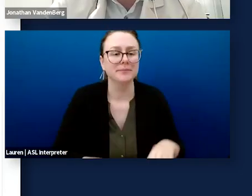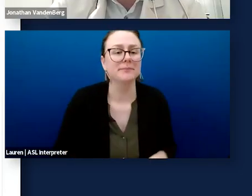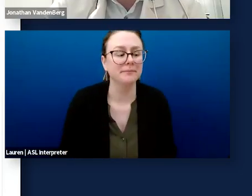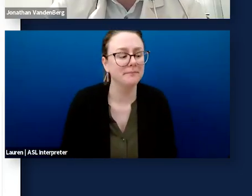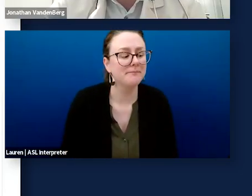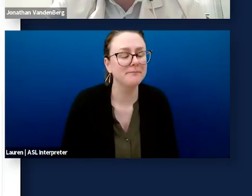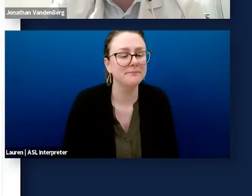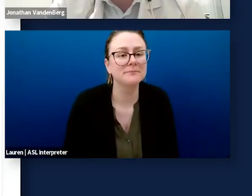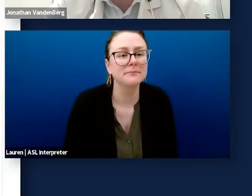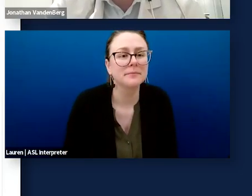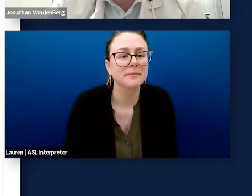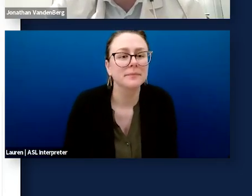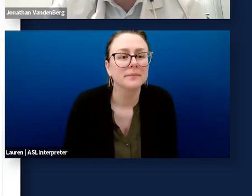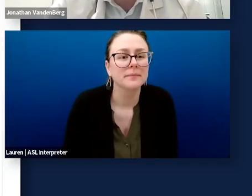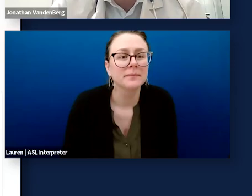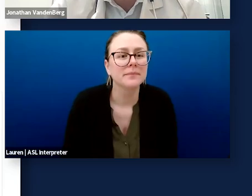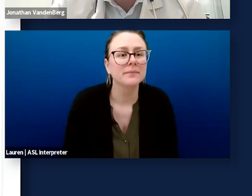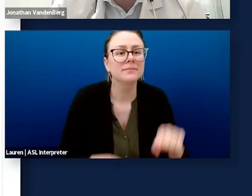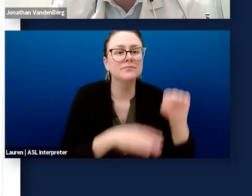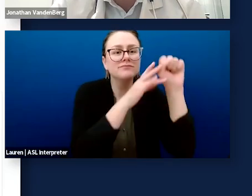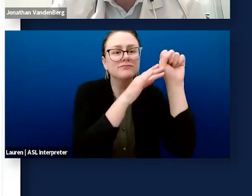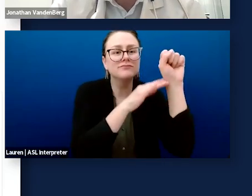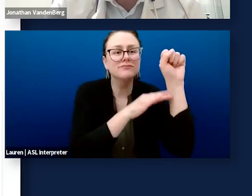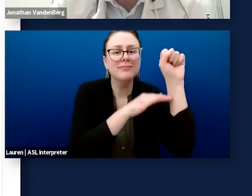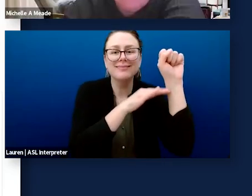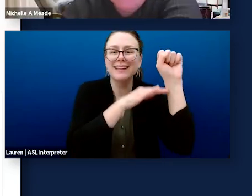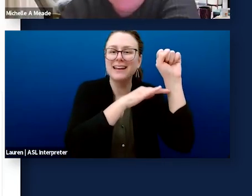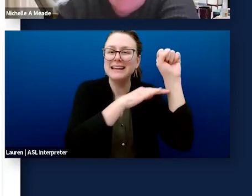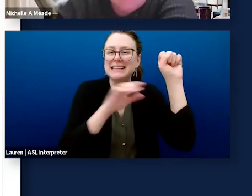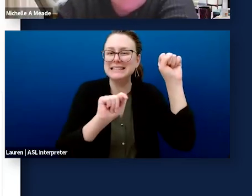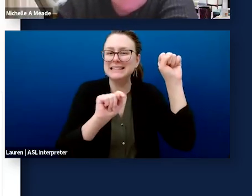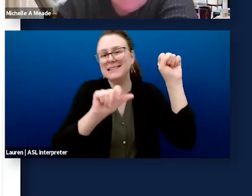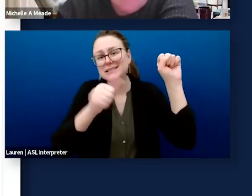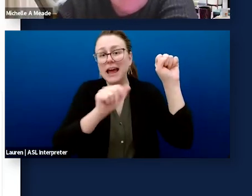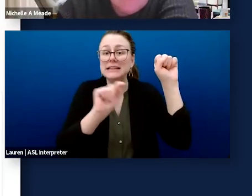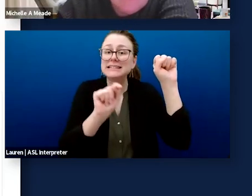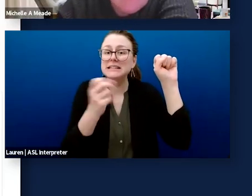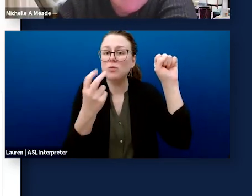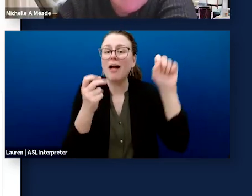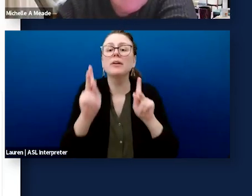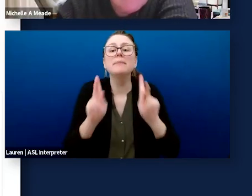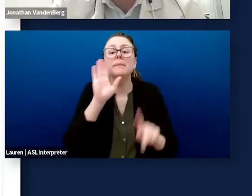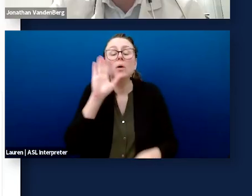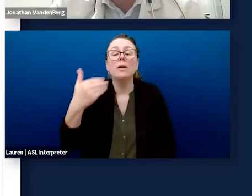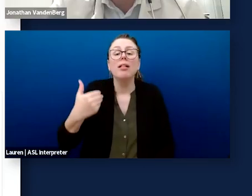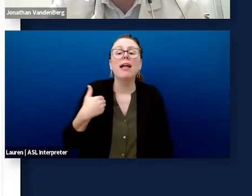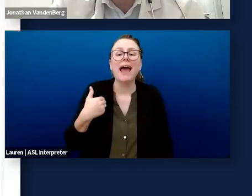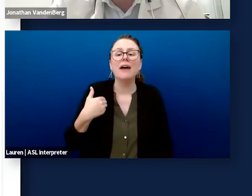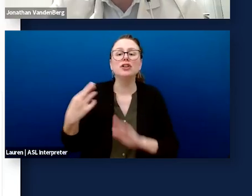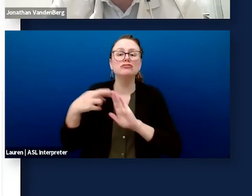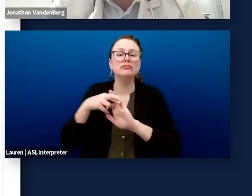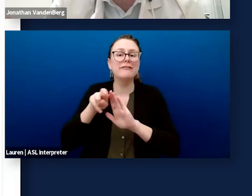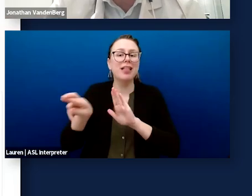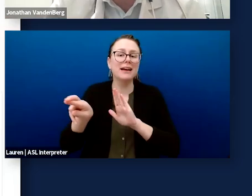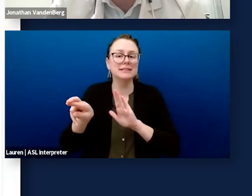your levels down to around T10, T12, people oftentimes have what's called a reflexic